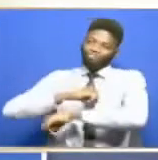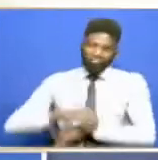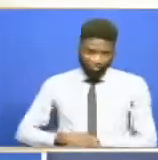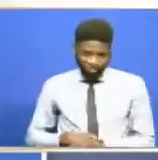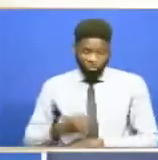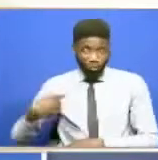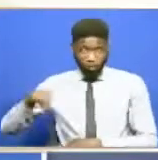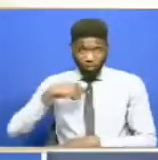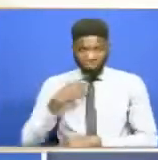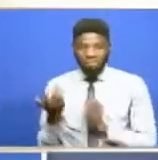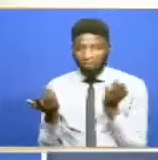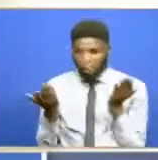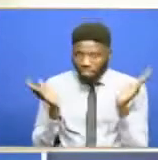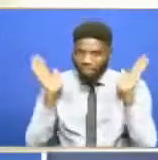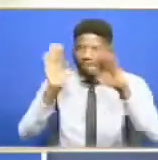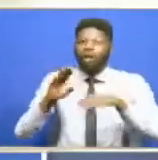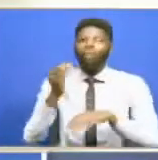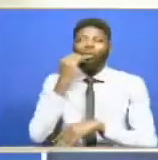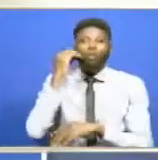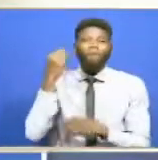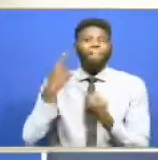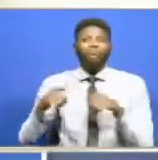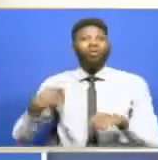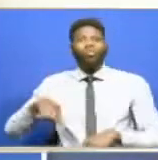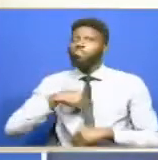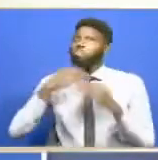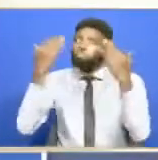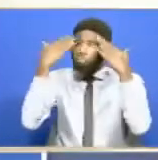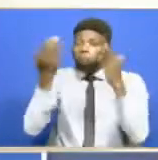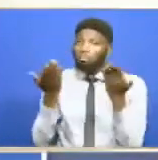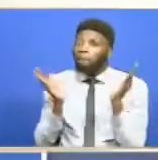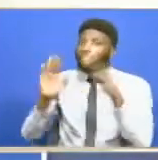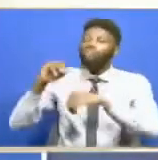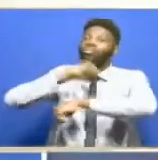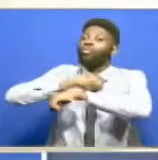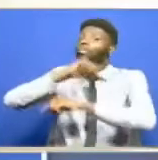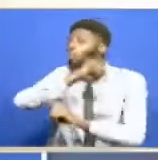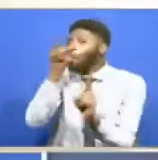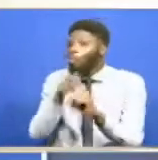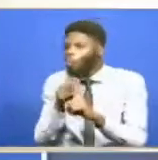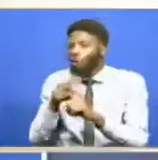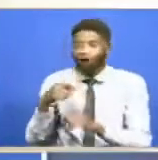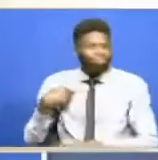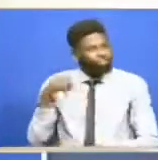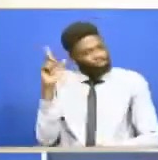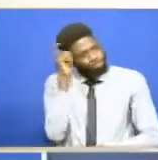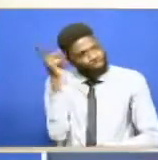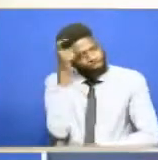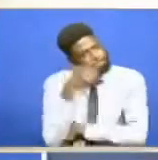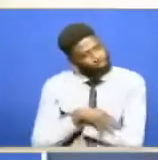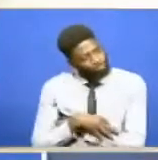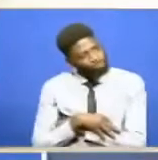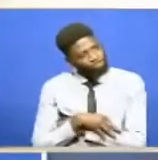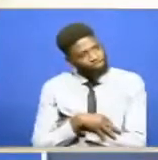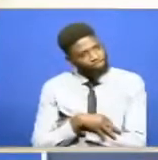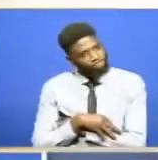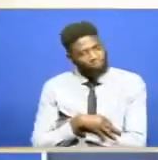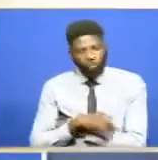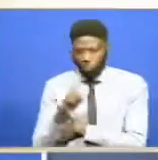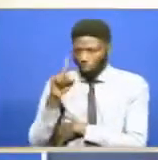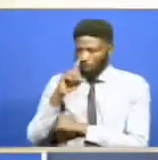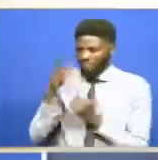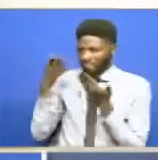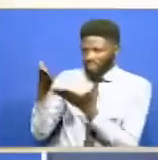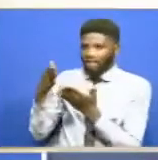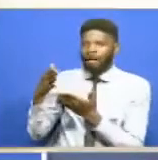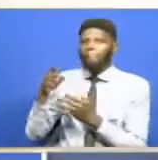back home, but we didn't know when we were going back to school. So the question was, like, that informal home, you have